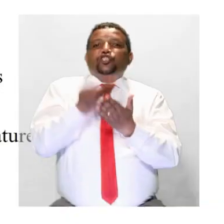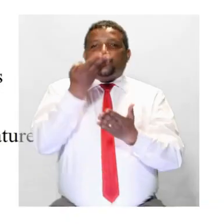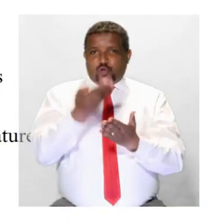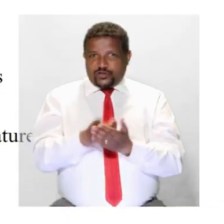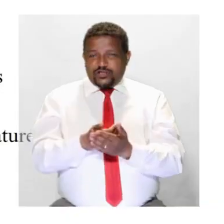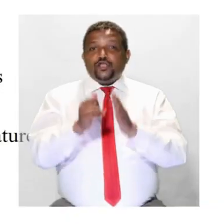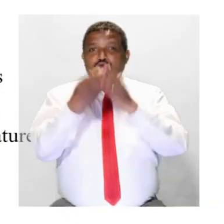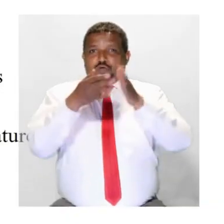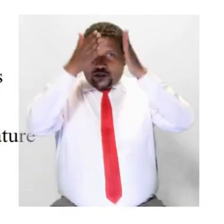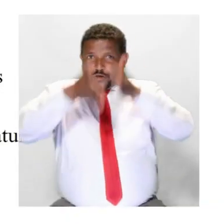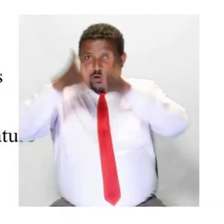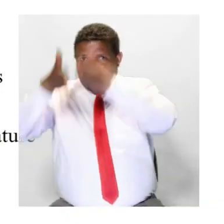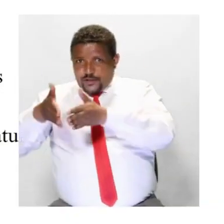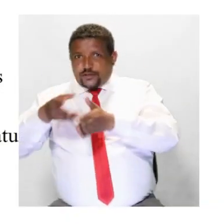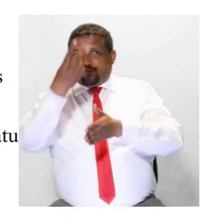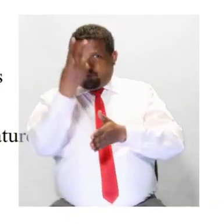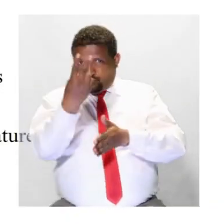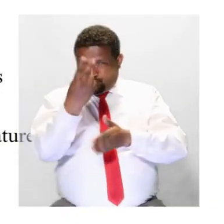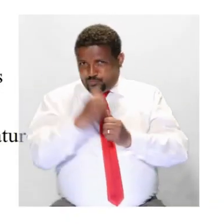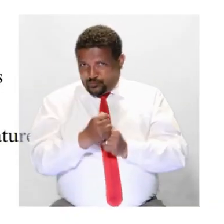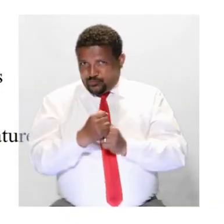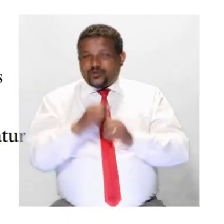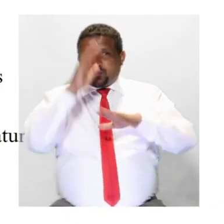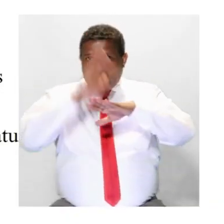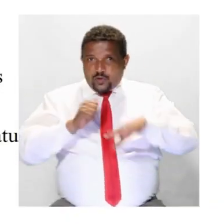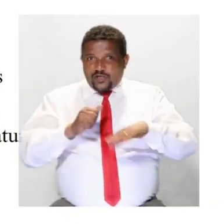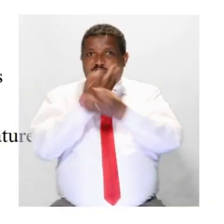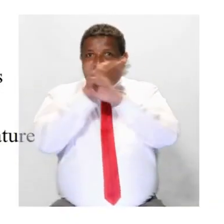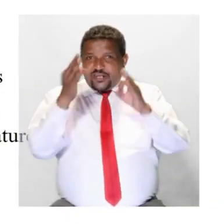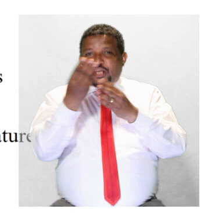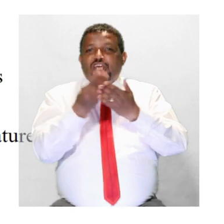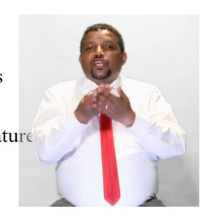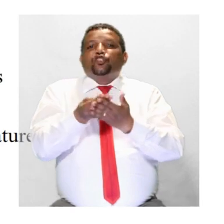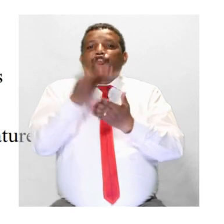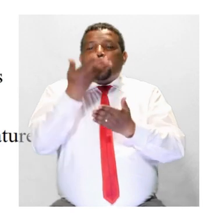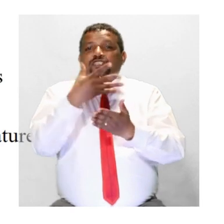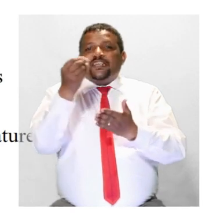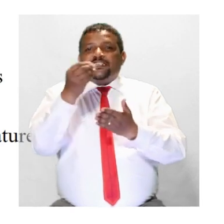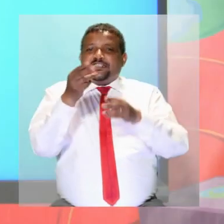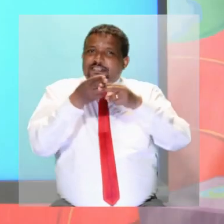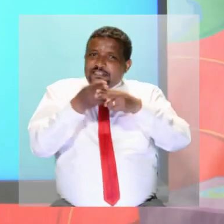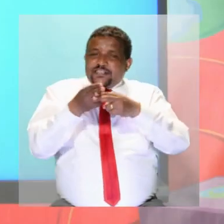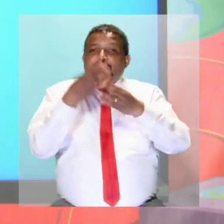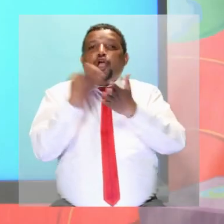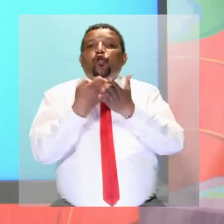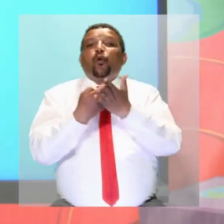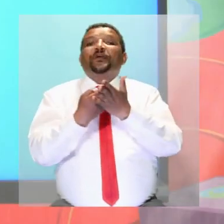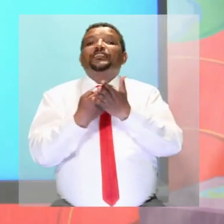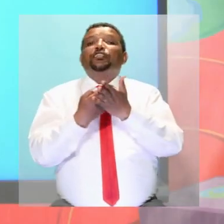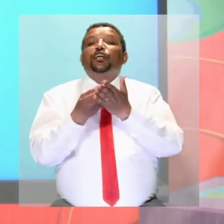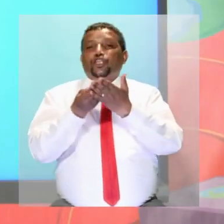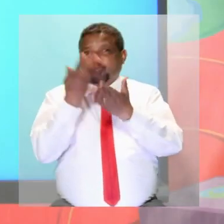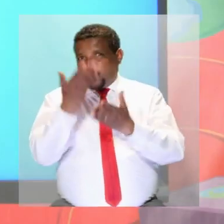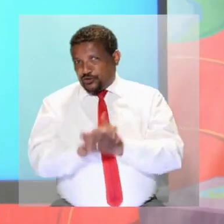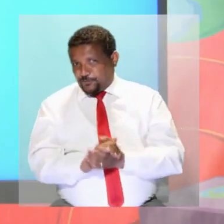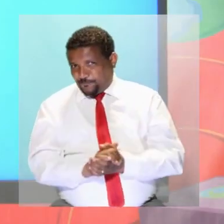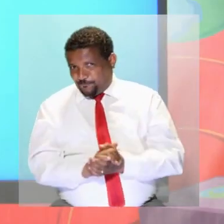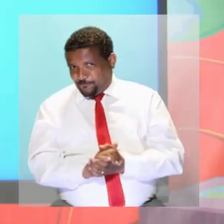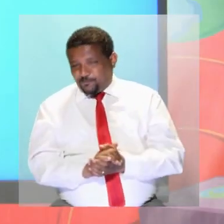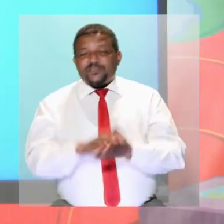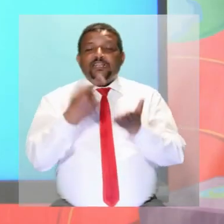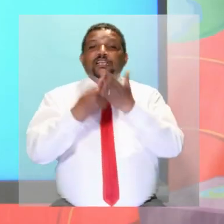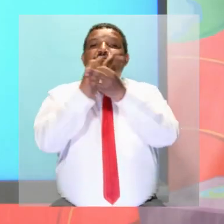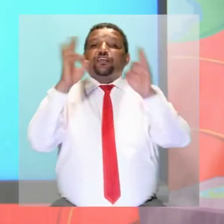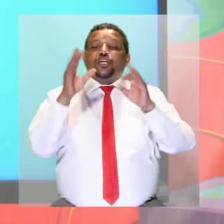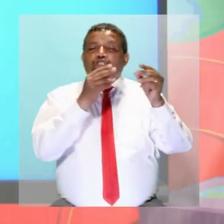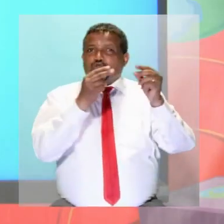are categorized into two, called free resources and scarce or economic resources. These free